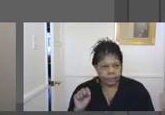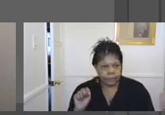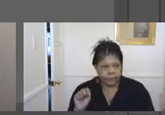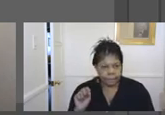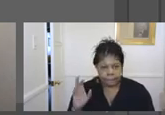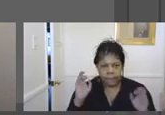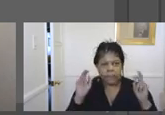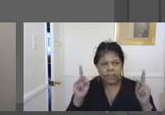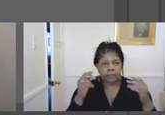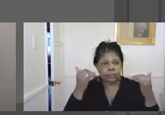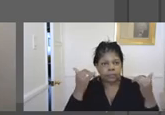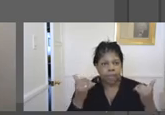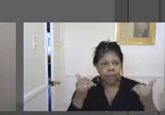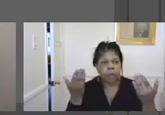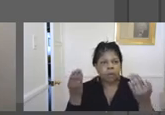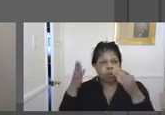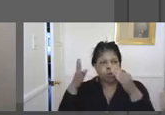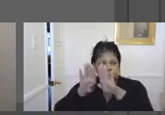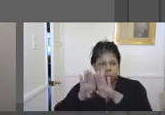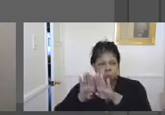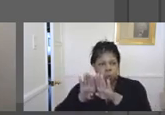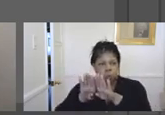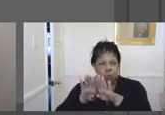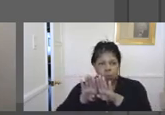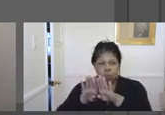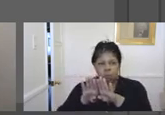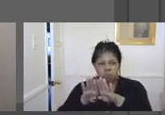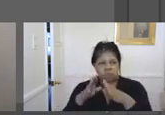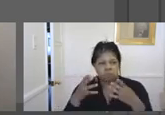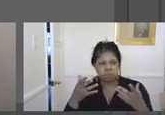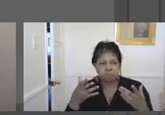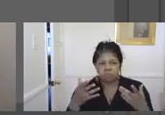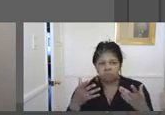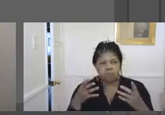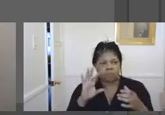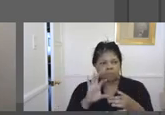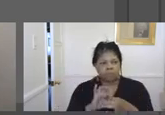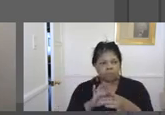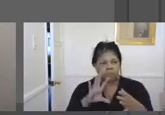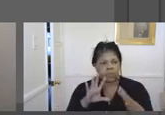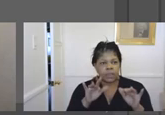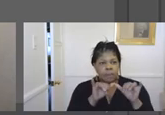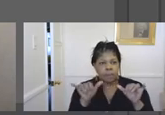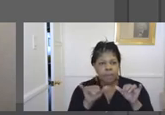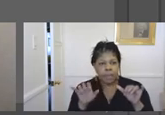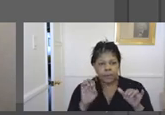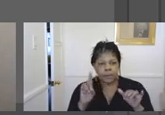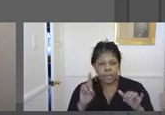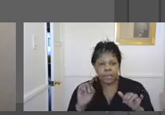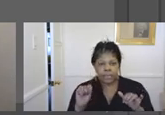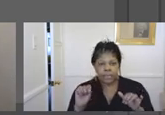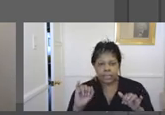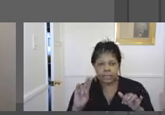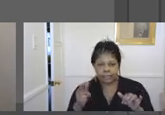Okay, and now we can close that and we can get out of the pattern editing mode. Now, this, we're gonna